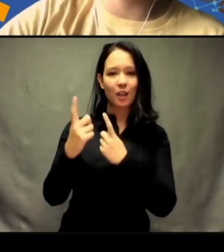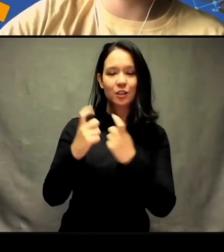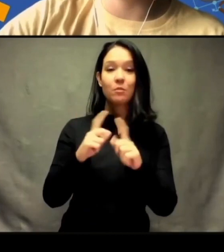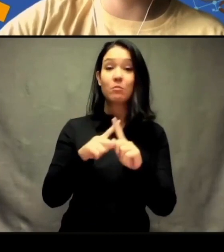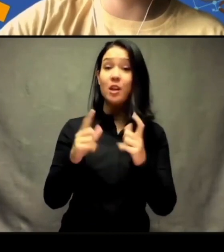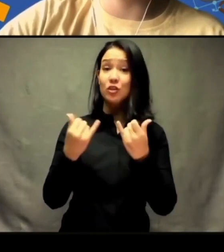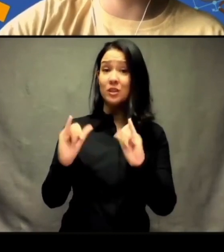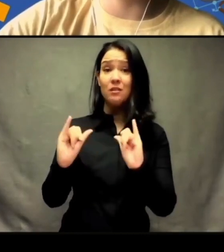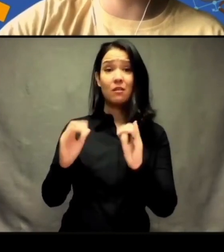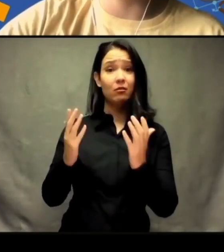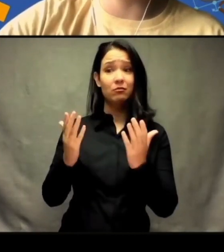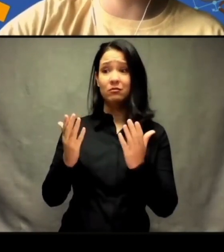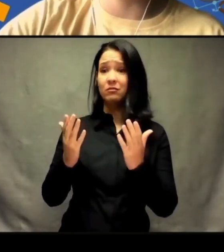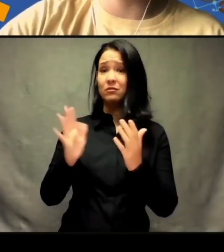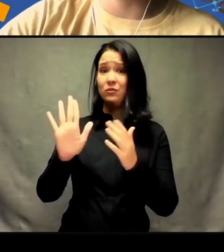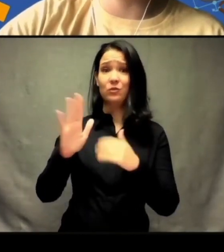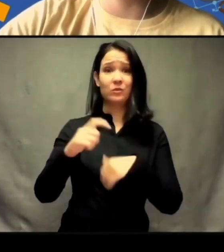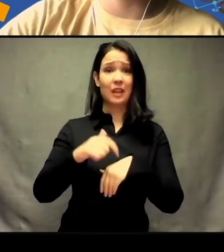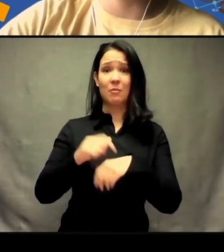welcome to